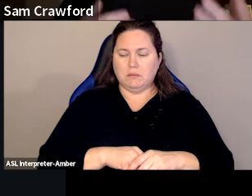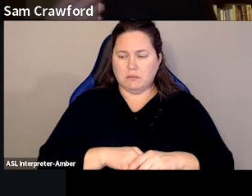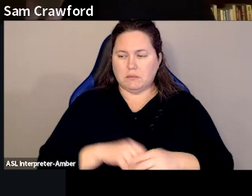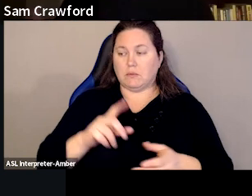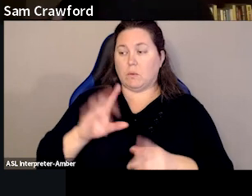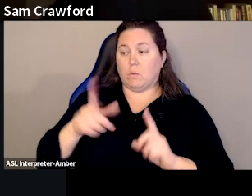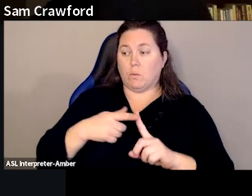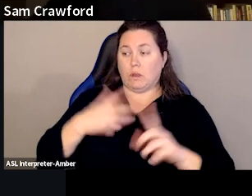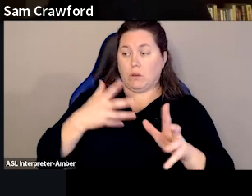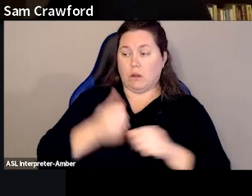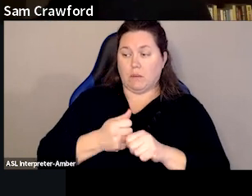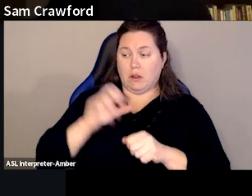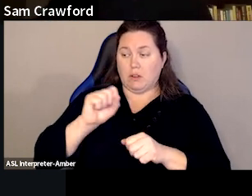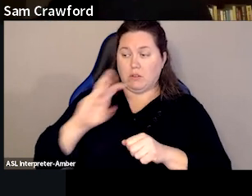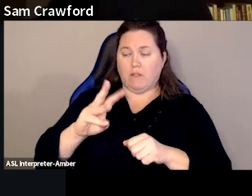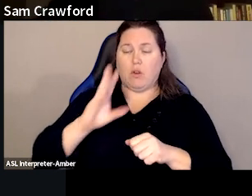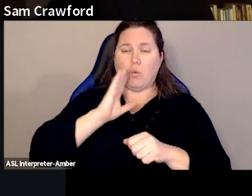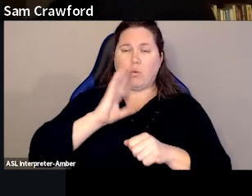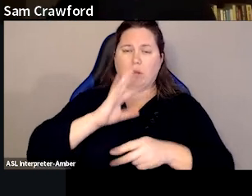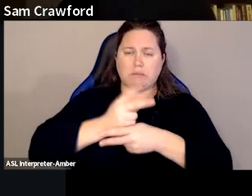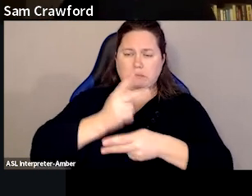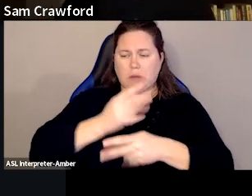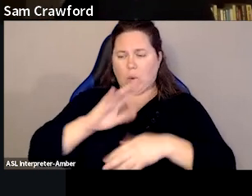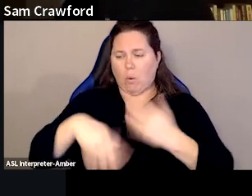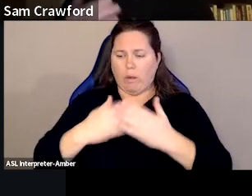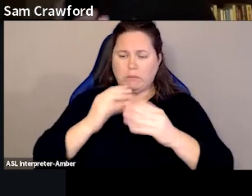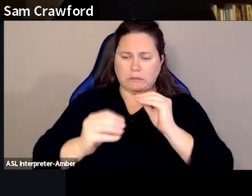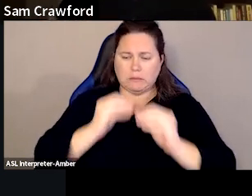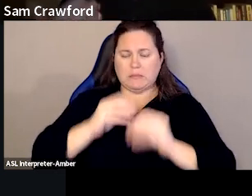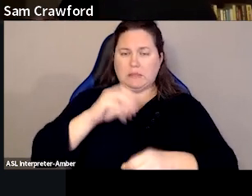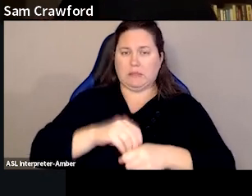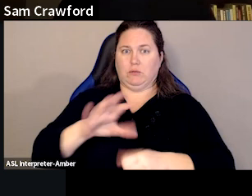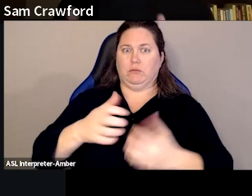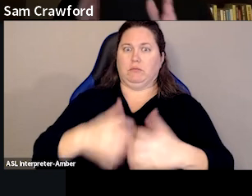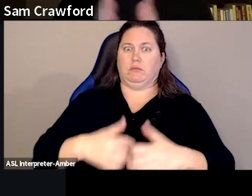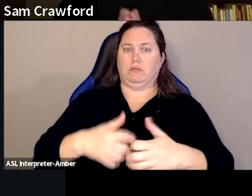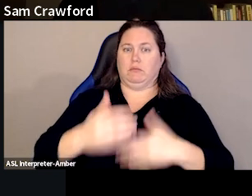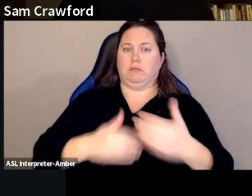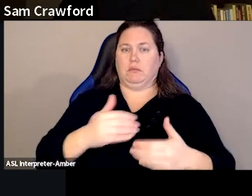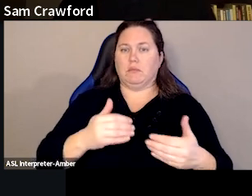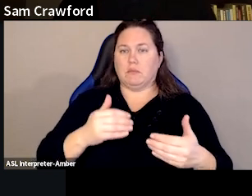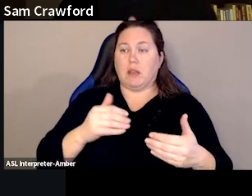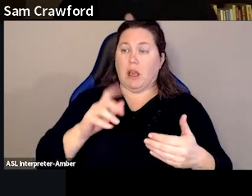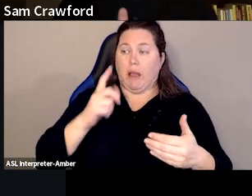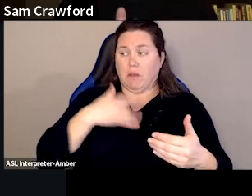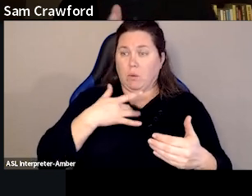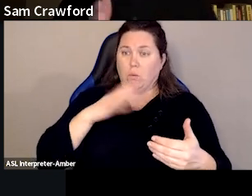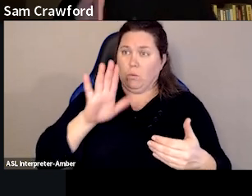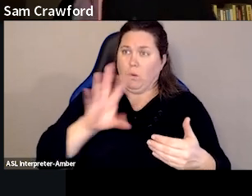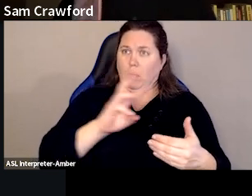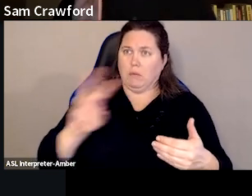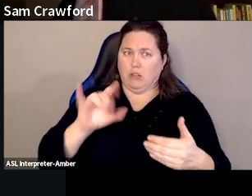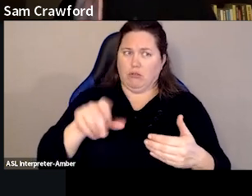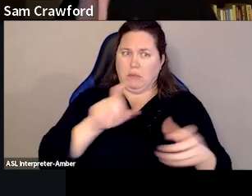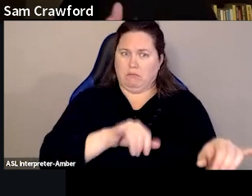of the various cogs in your machine, and your website, I think, should be treated exactly the same.